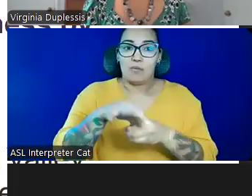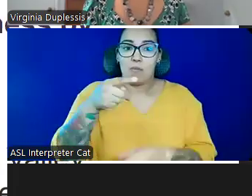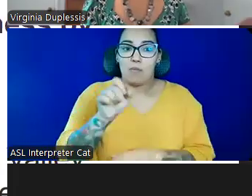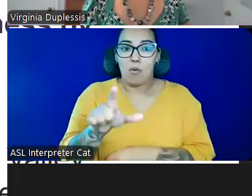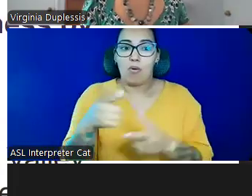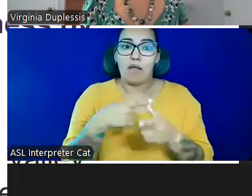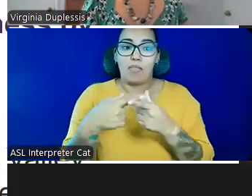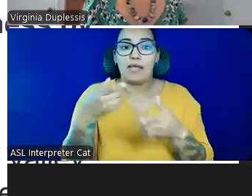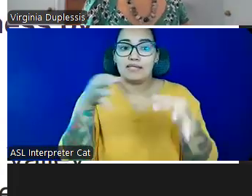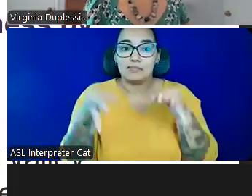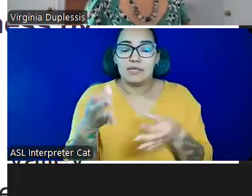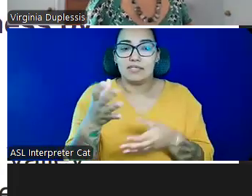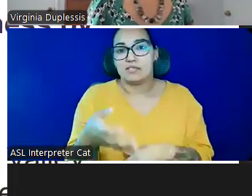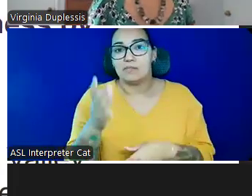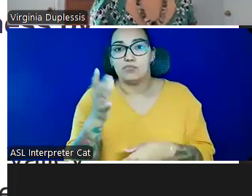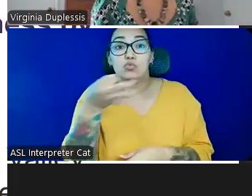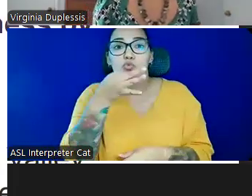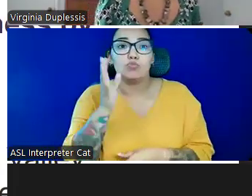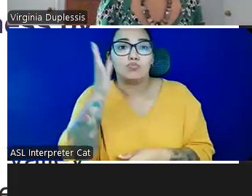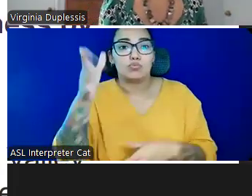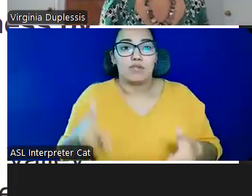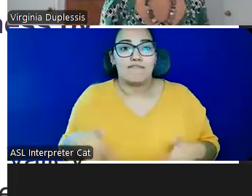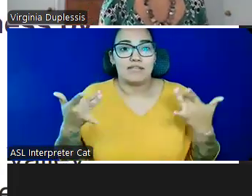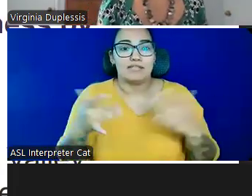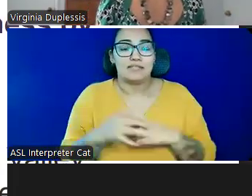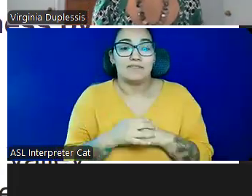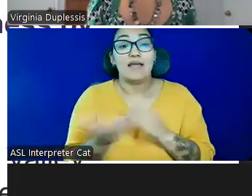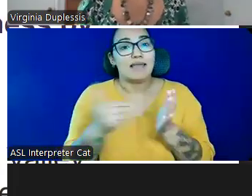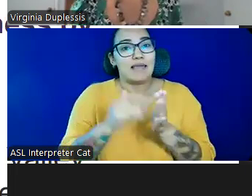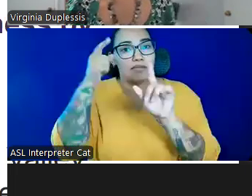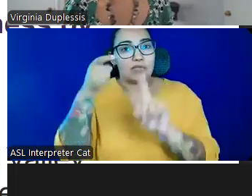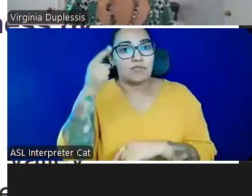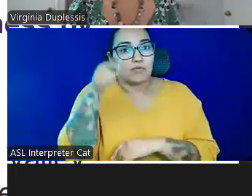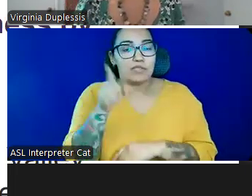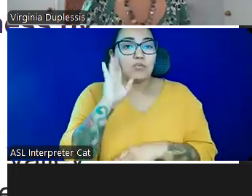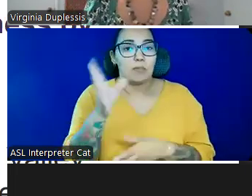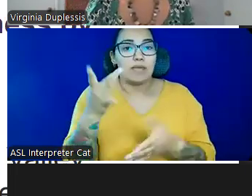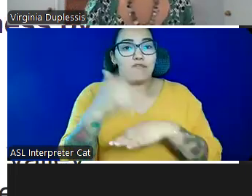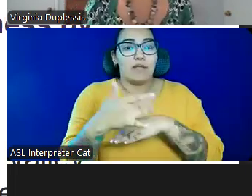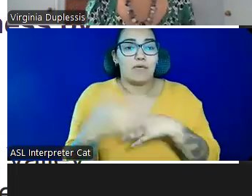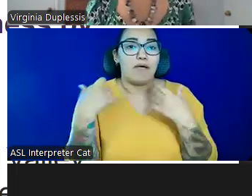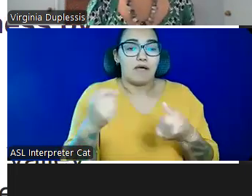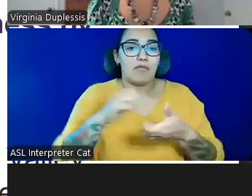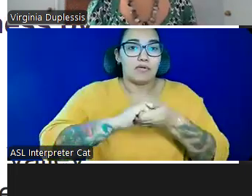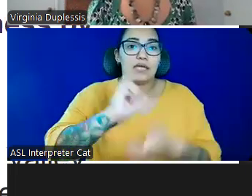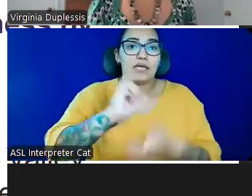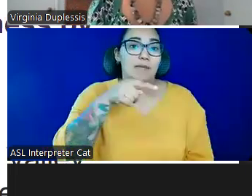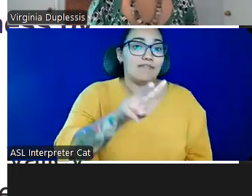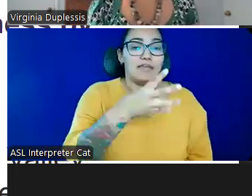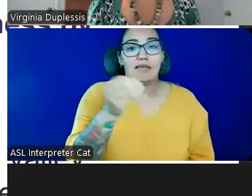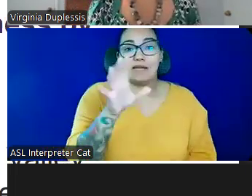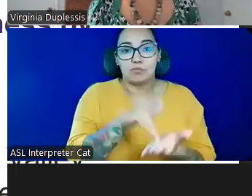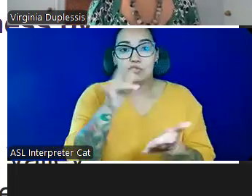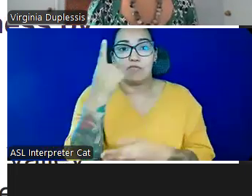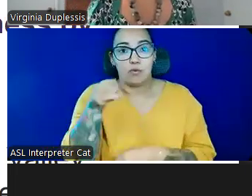events. As a reminder, the learning objectives for this webinar will be available on Health Partners on IPV plus exploitation for